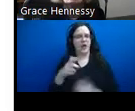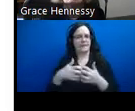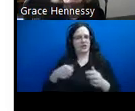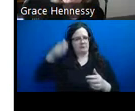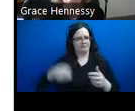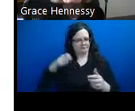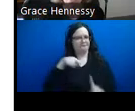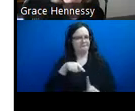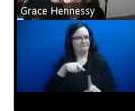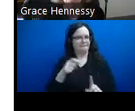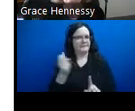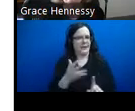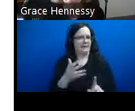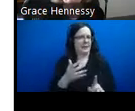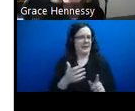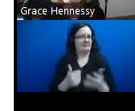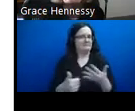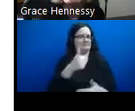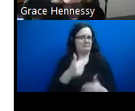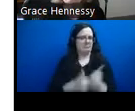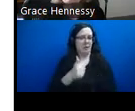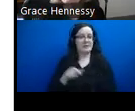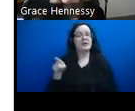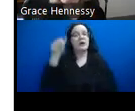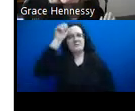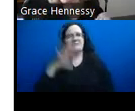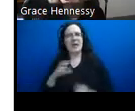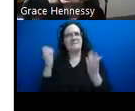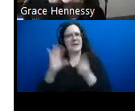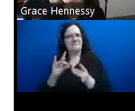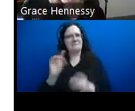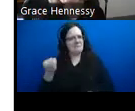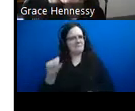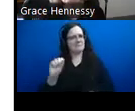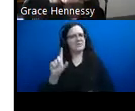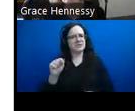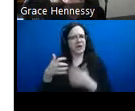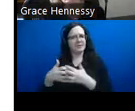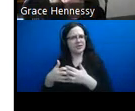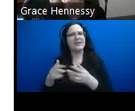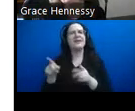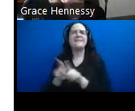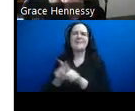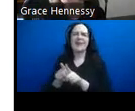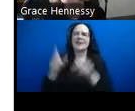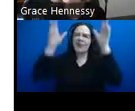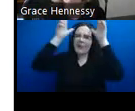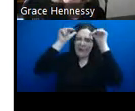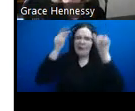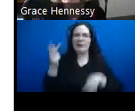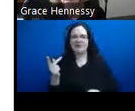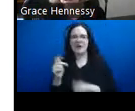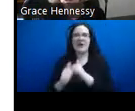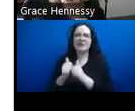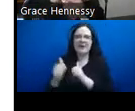reported slot machines as their primary gambling activity, but they also engaged in horse and dog and harness racing, casino table games, keno